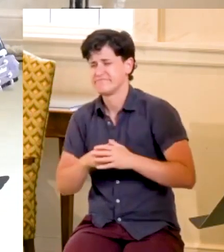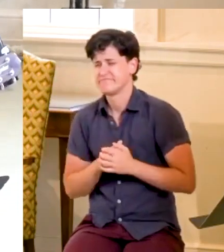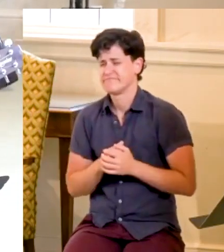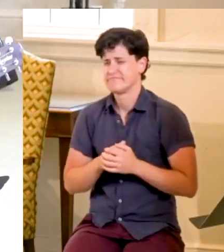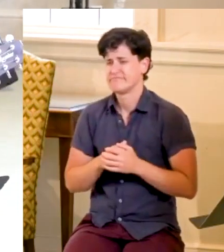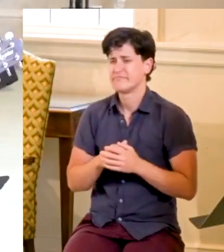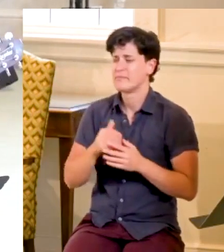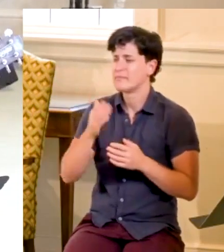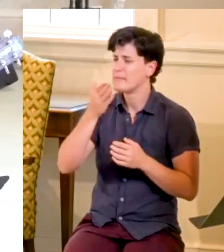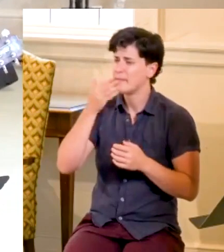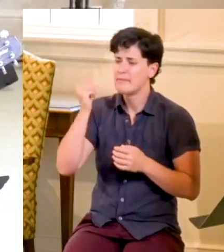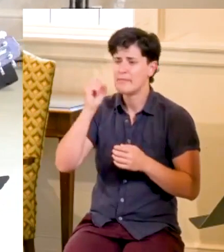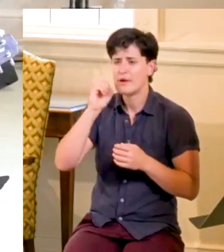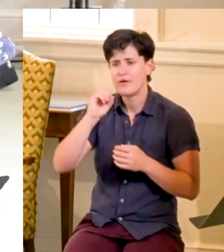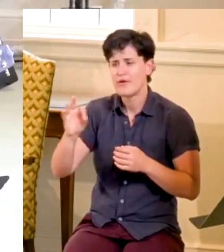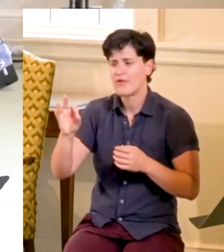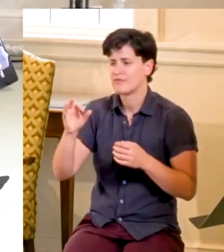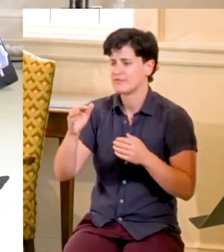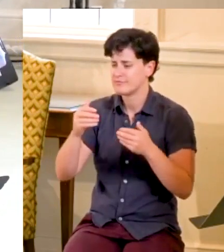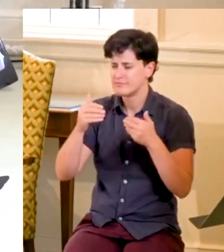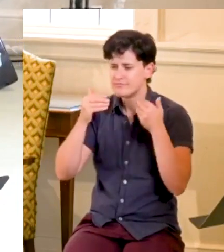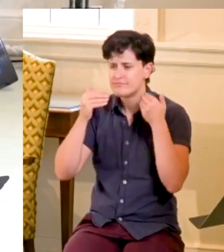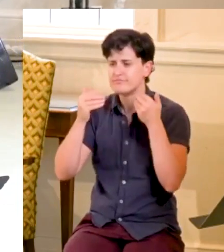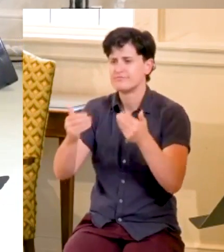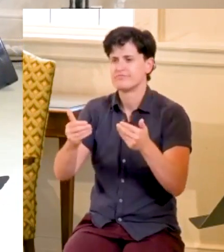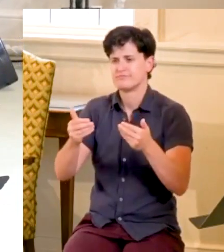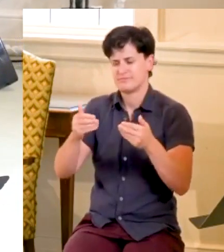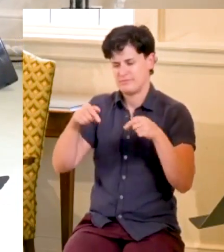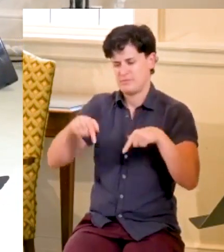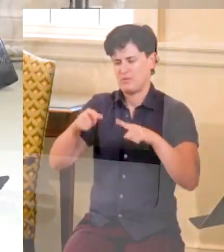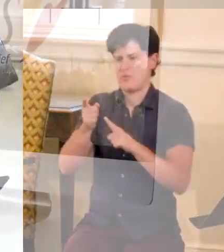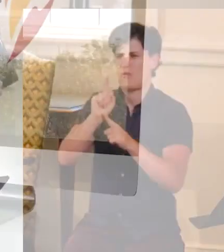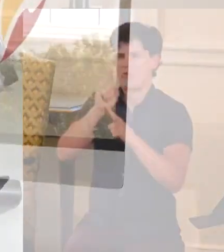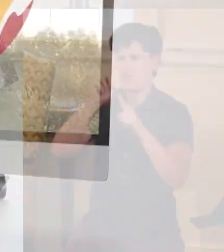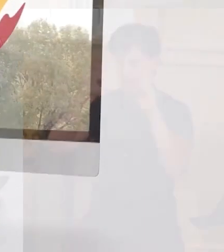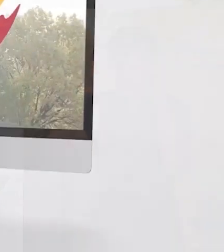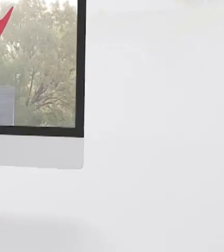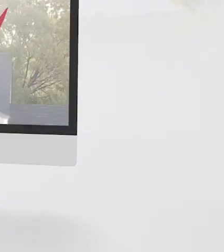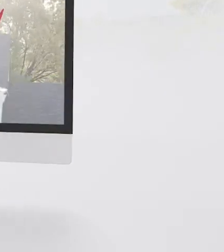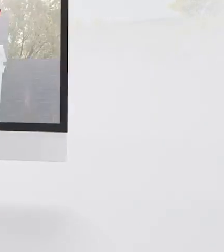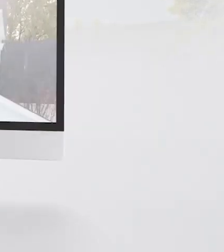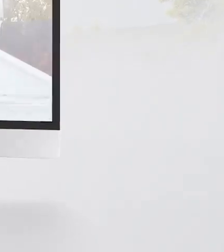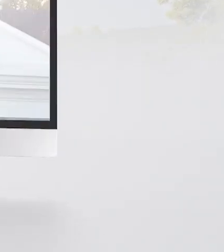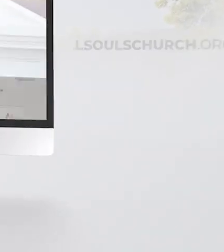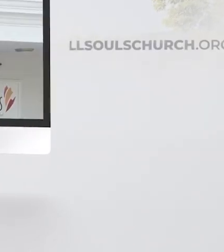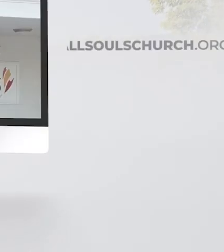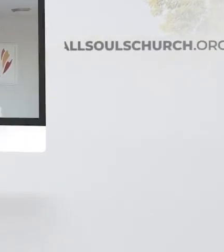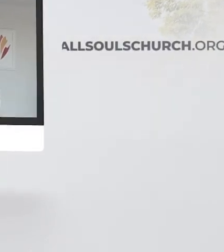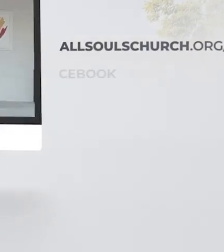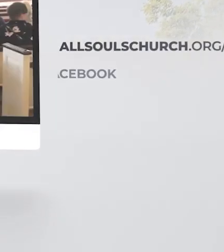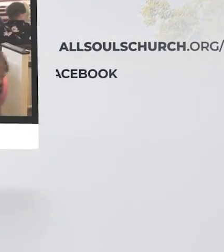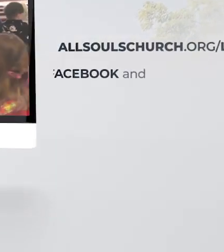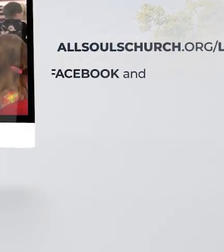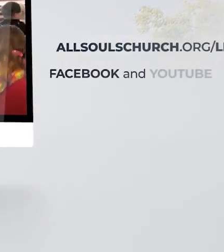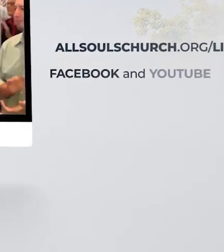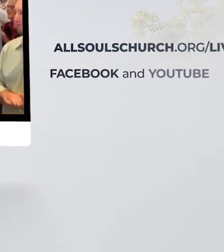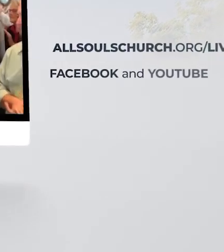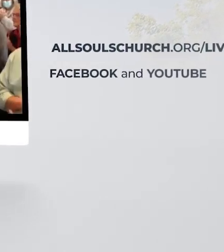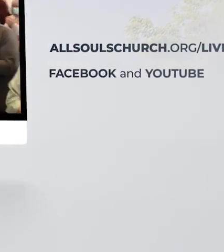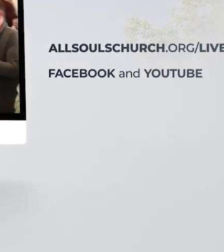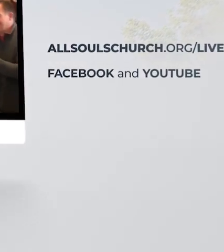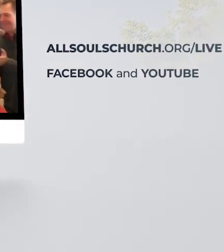end. Better off for all that we let in. See those crosses on the side